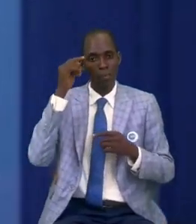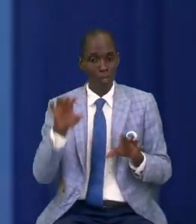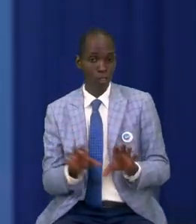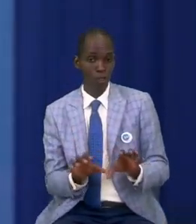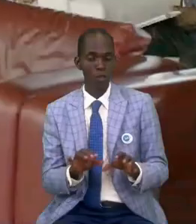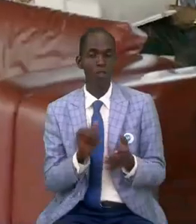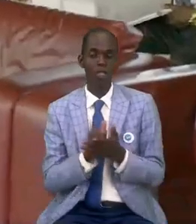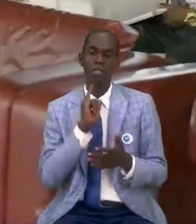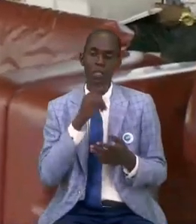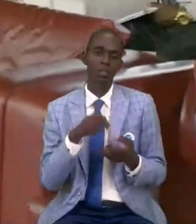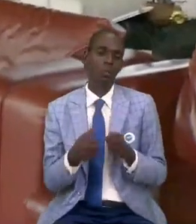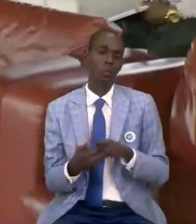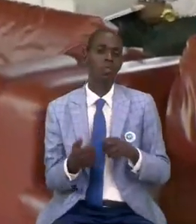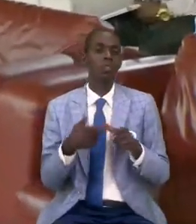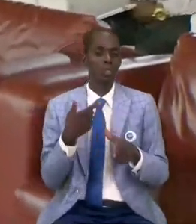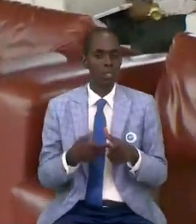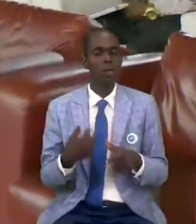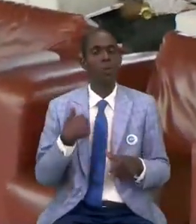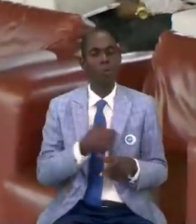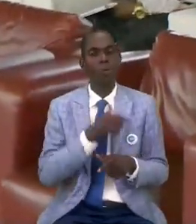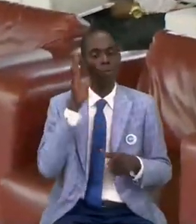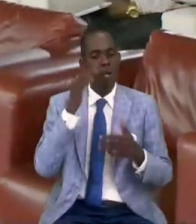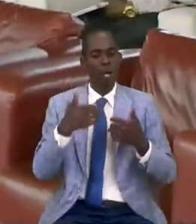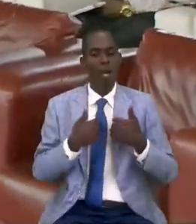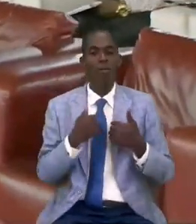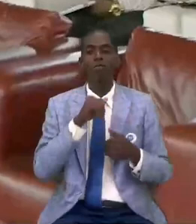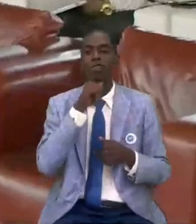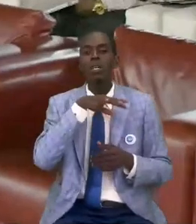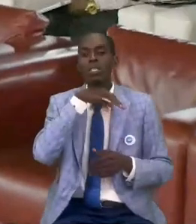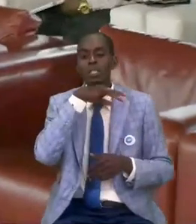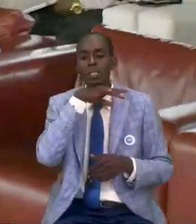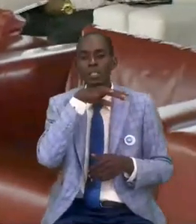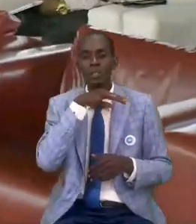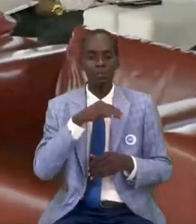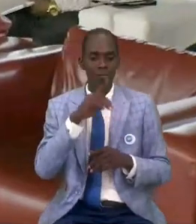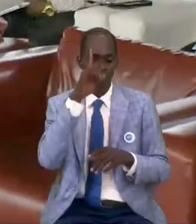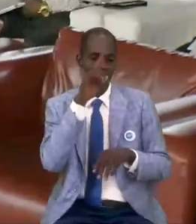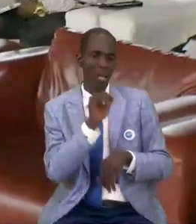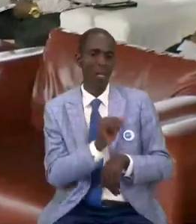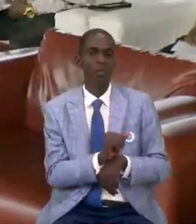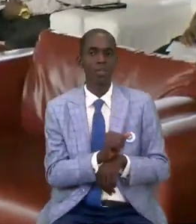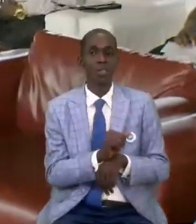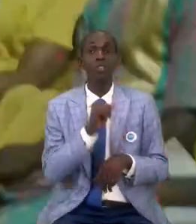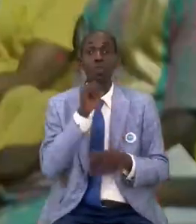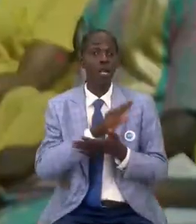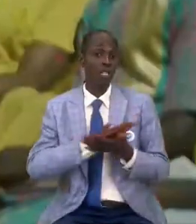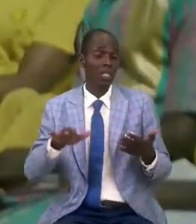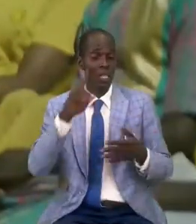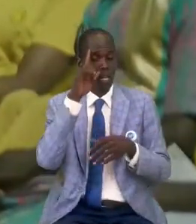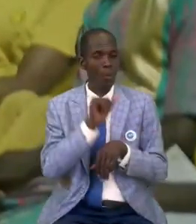The habits we have developed and we have gathered all over the years, we have